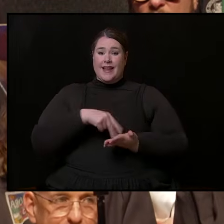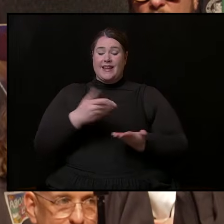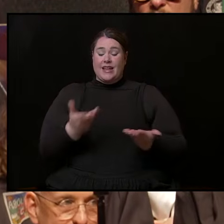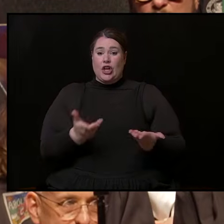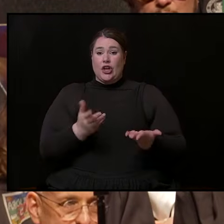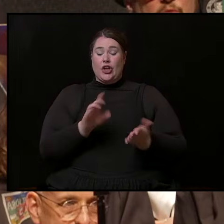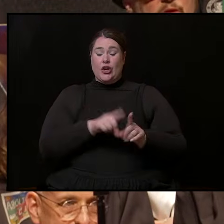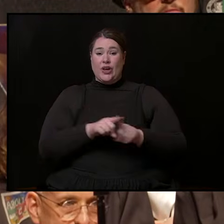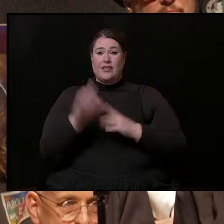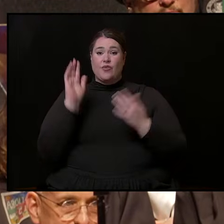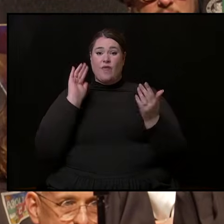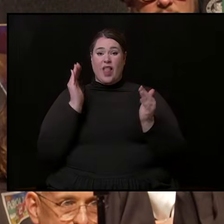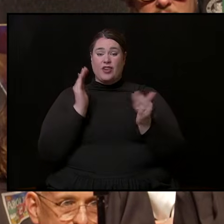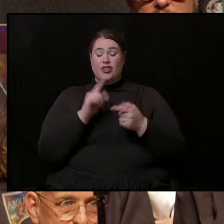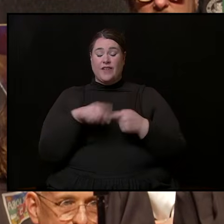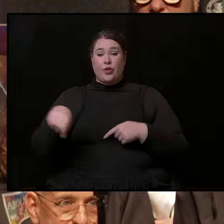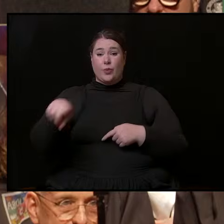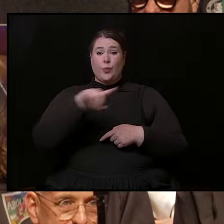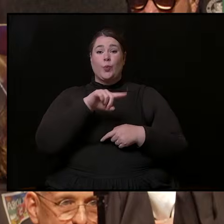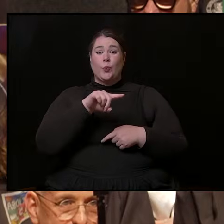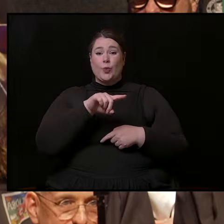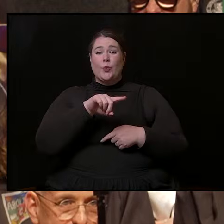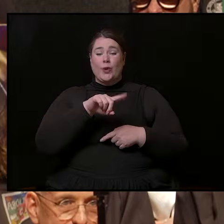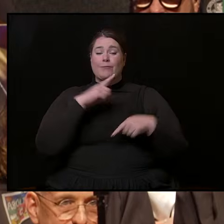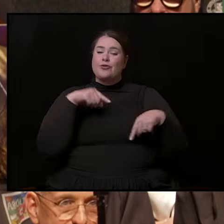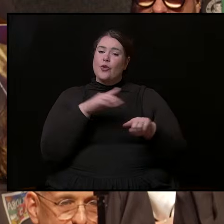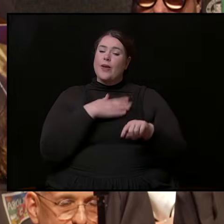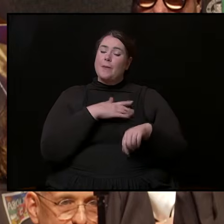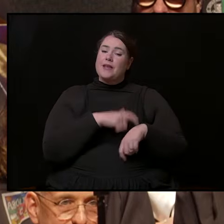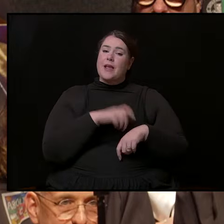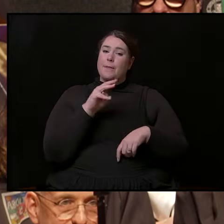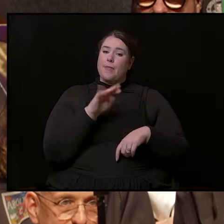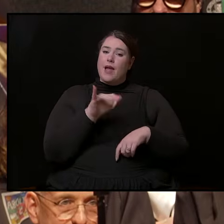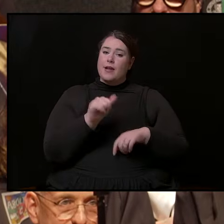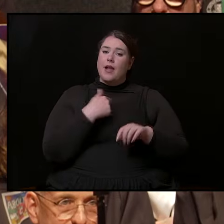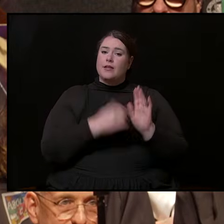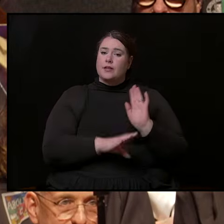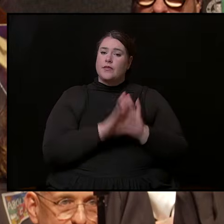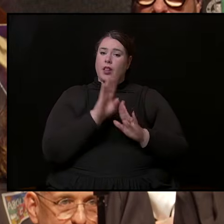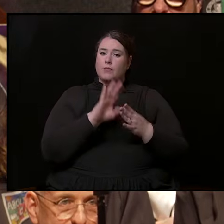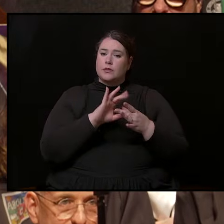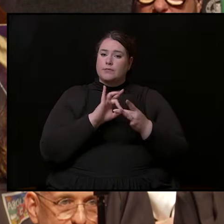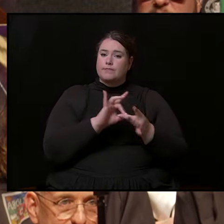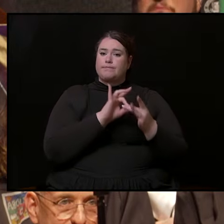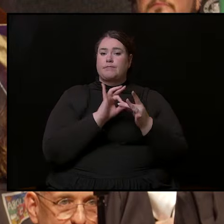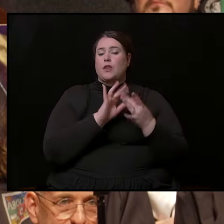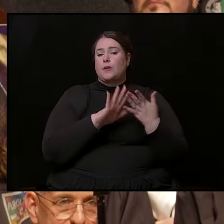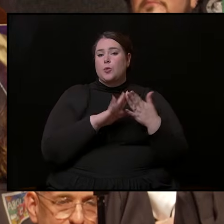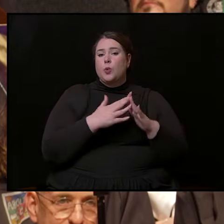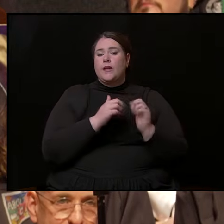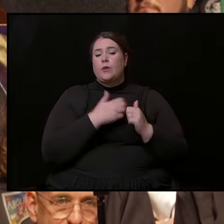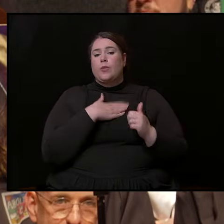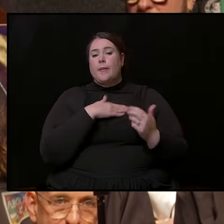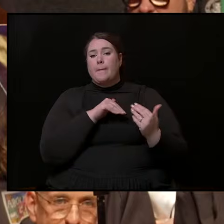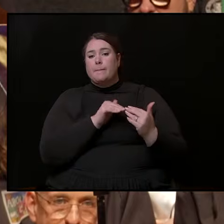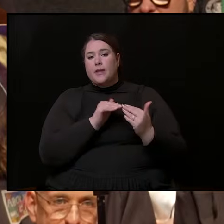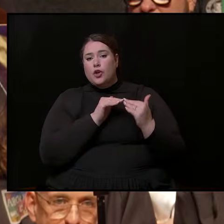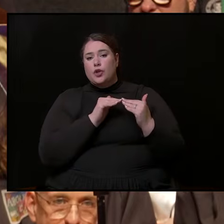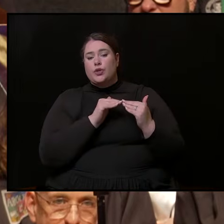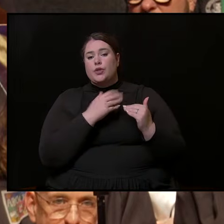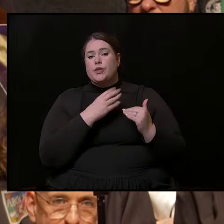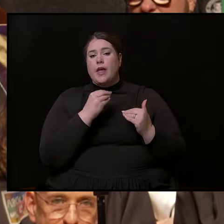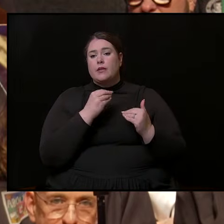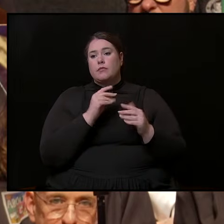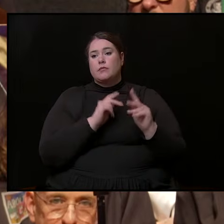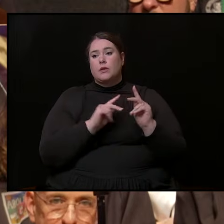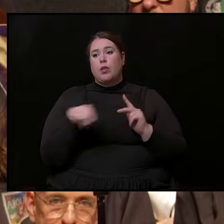my time at MICA, I made it a point to build community, not just with my peers, but with people